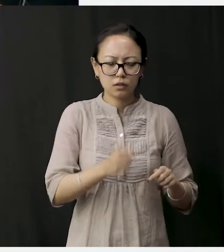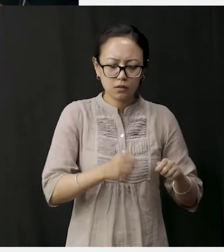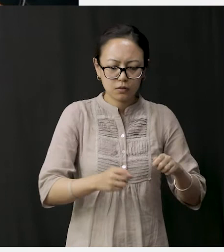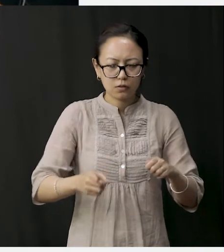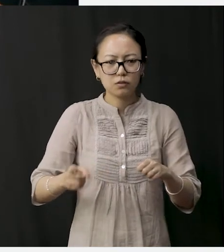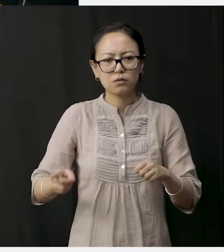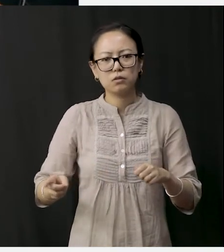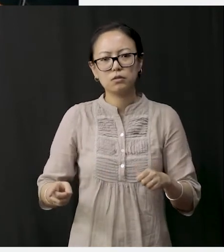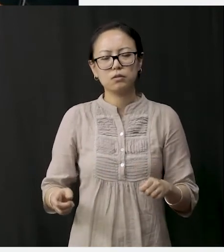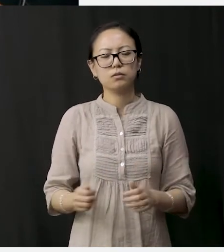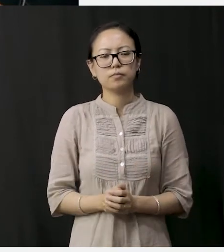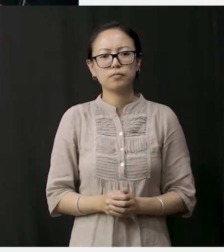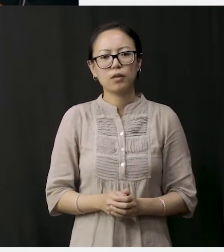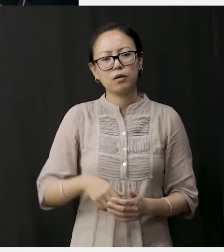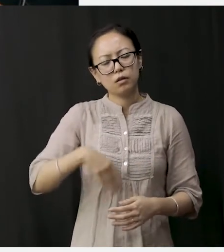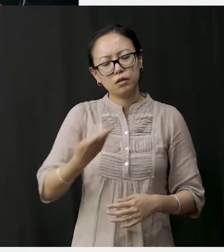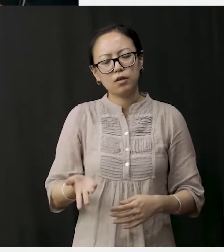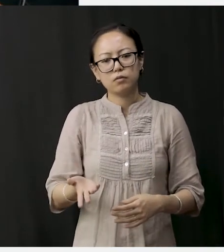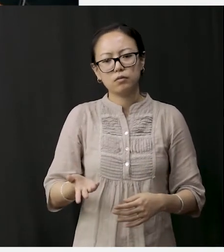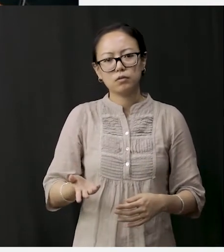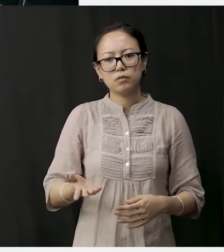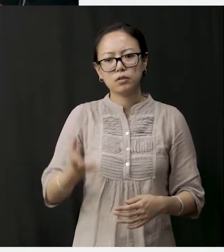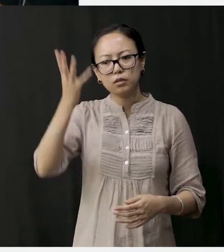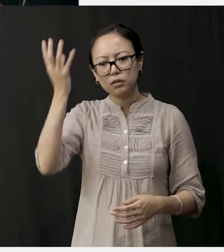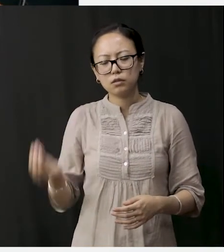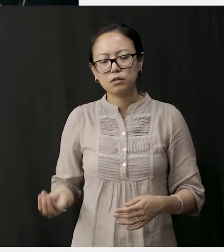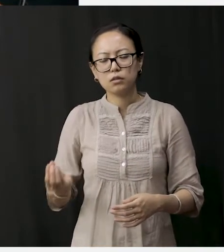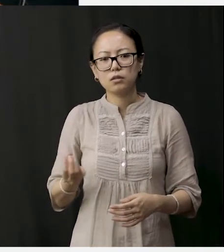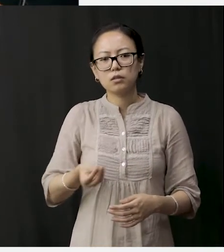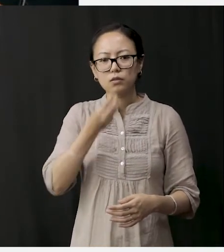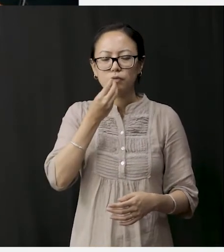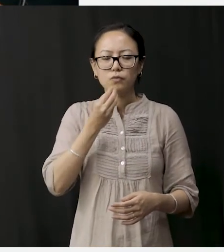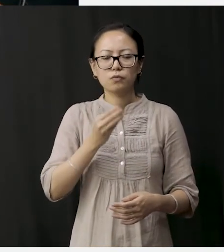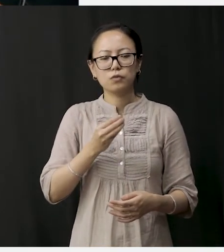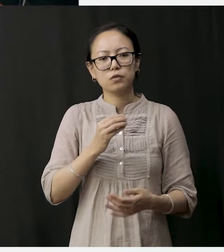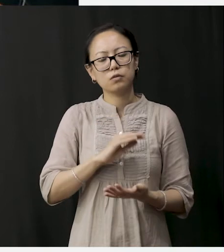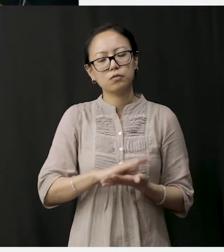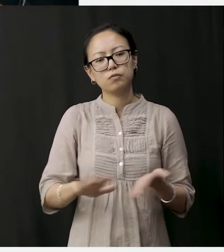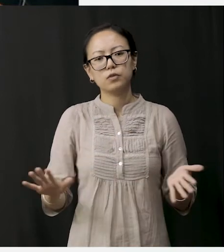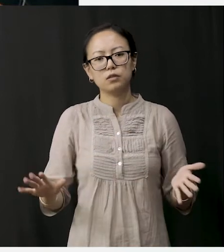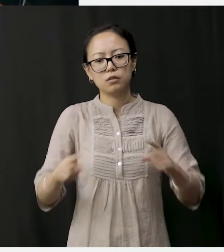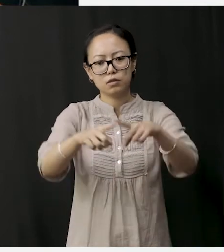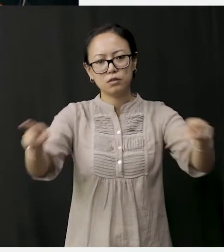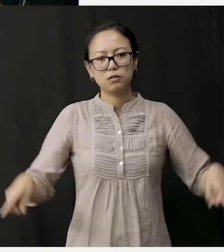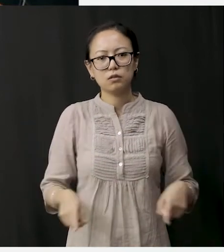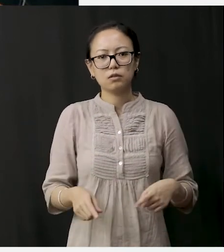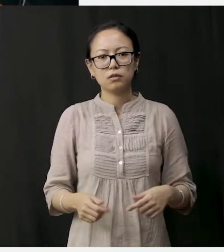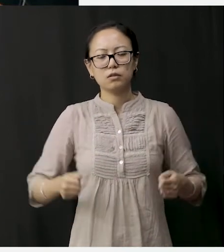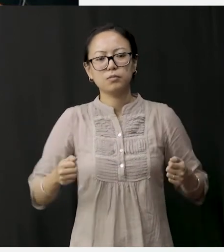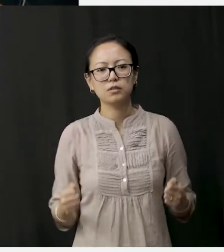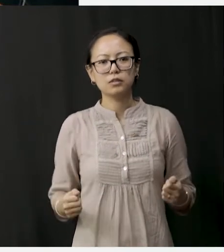the dinner was ready. Okay, now as the dinner was ready, the family decided to sit on a table. They had